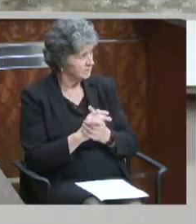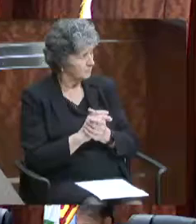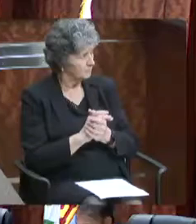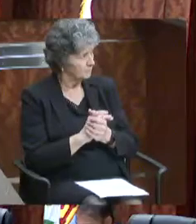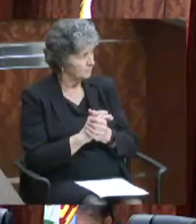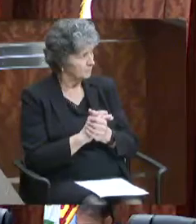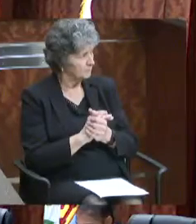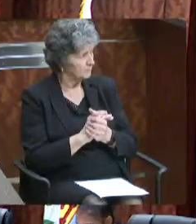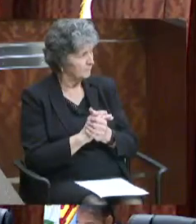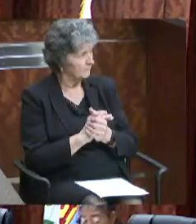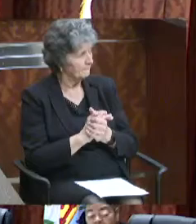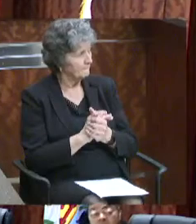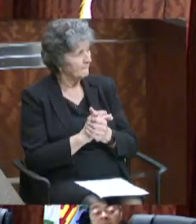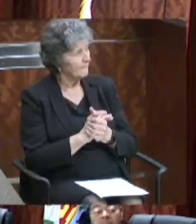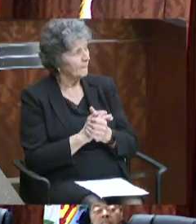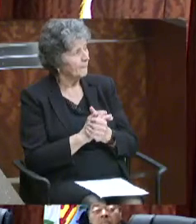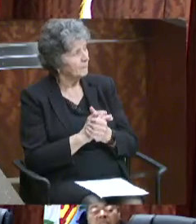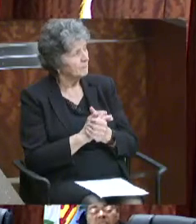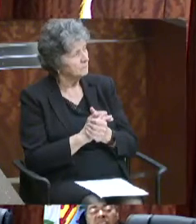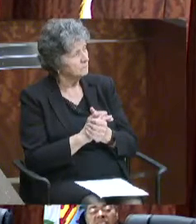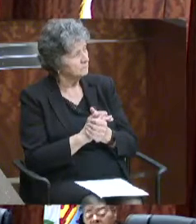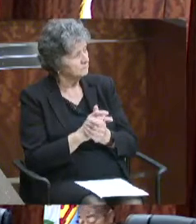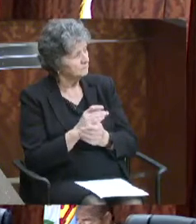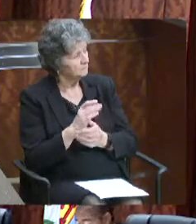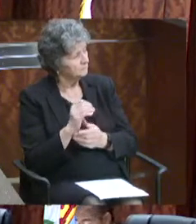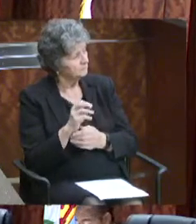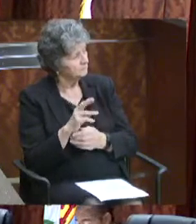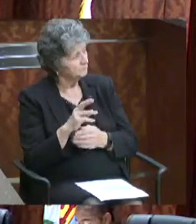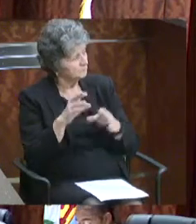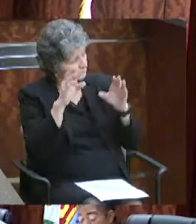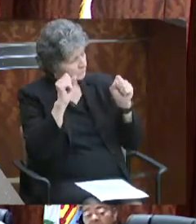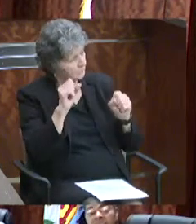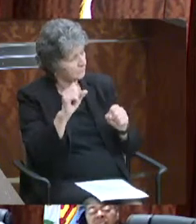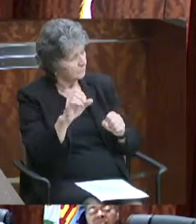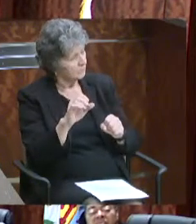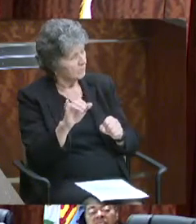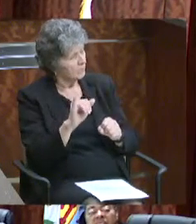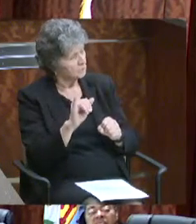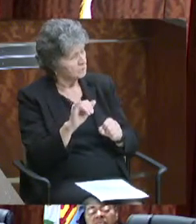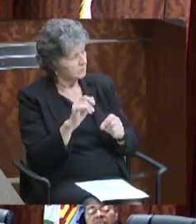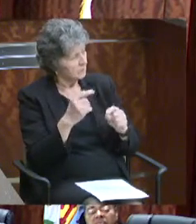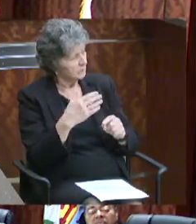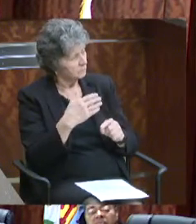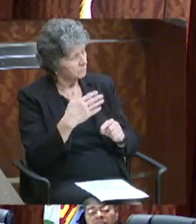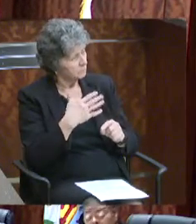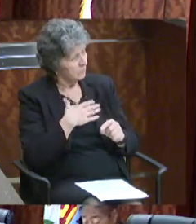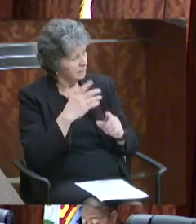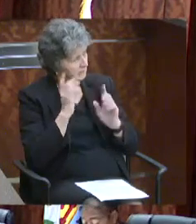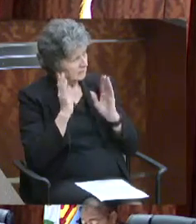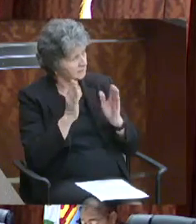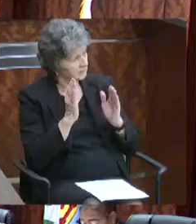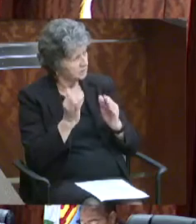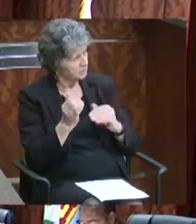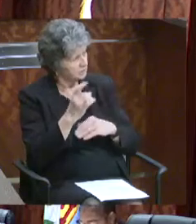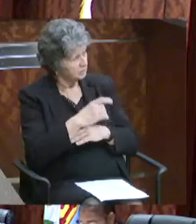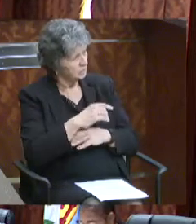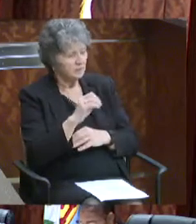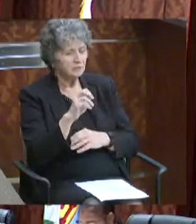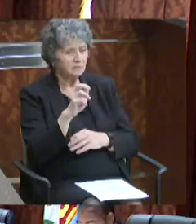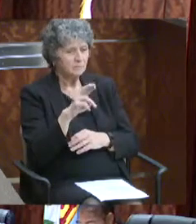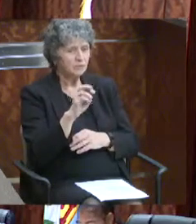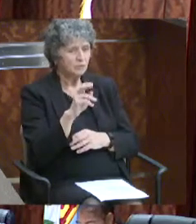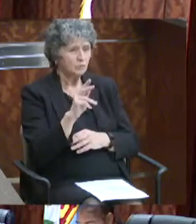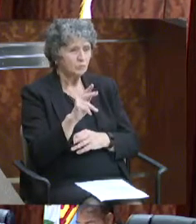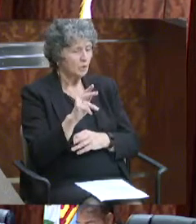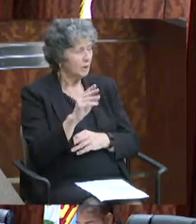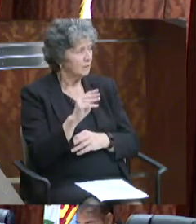Oh, okay. Mr. President, it's also come to my attention today, Mr. Brock and Ms. Ruff